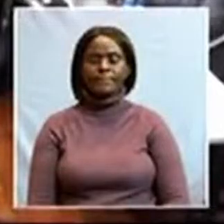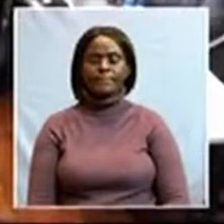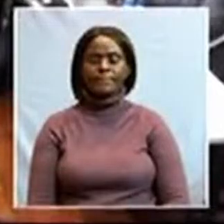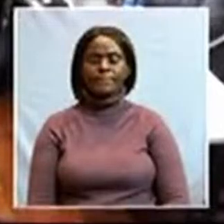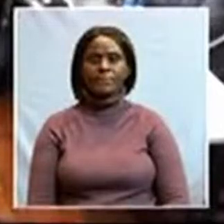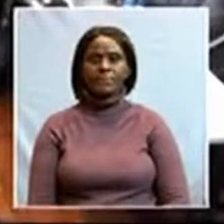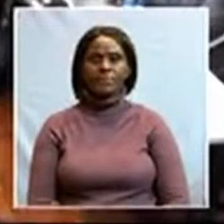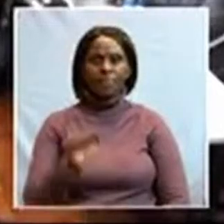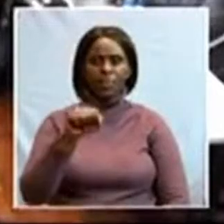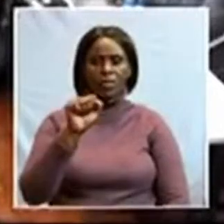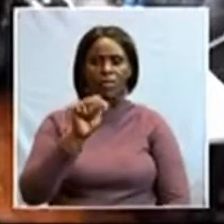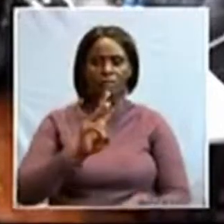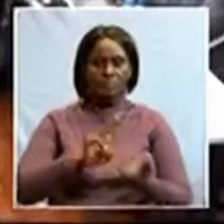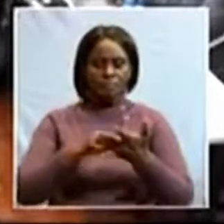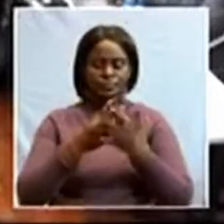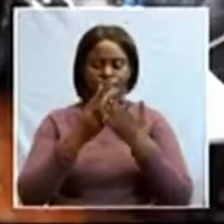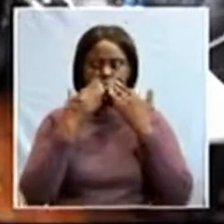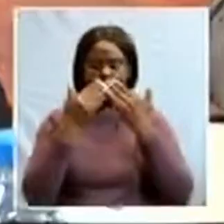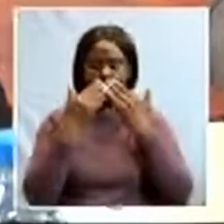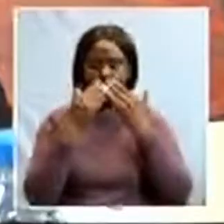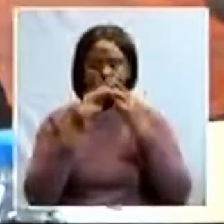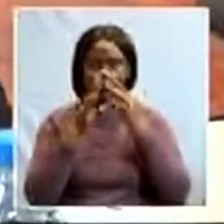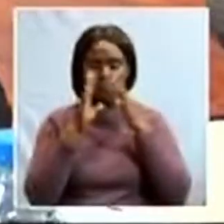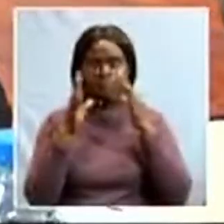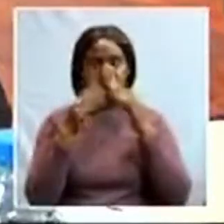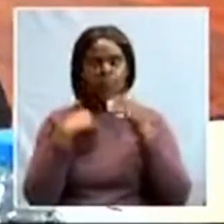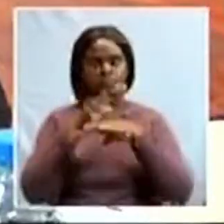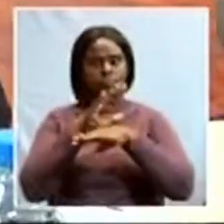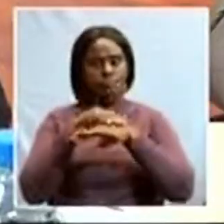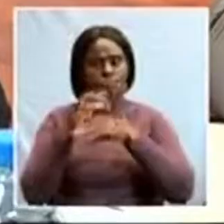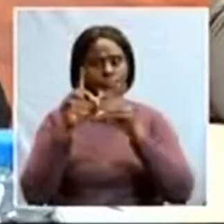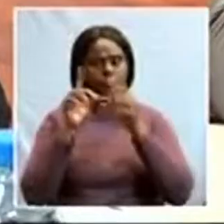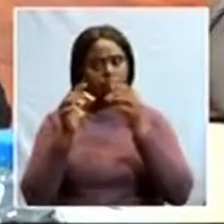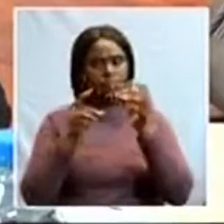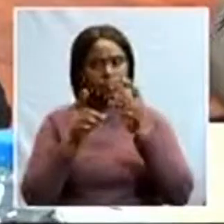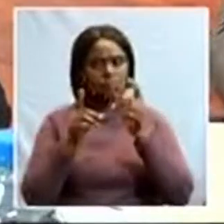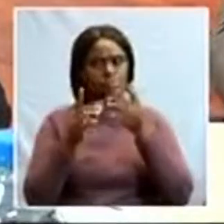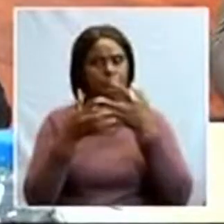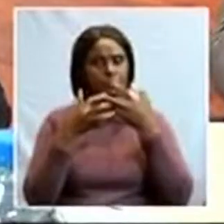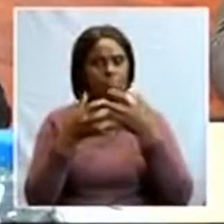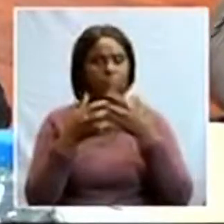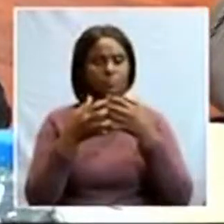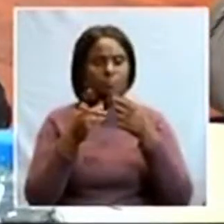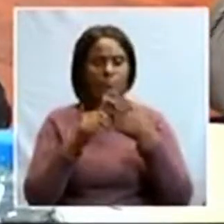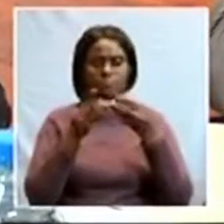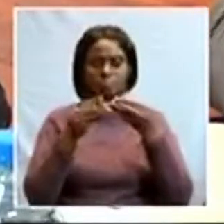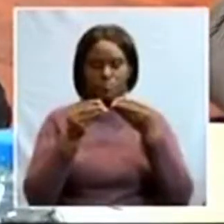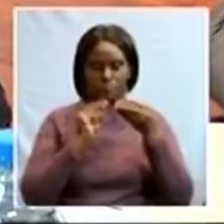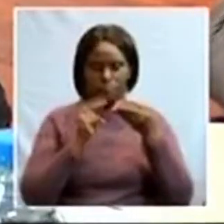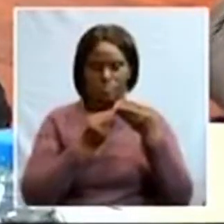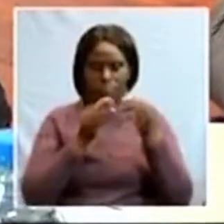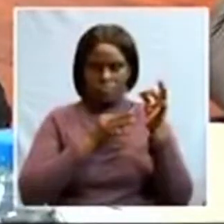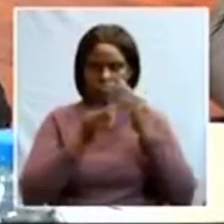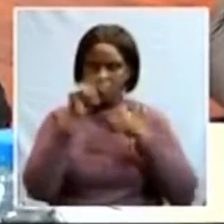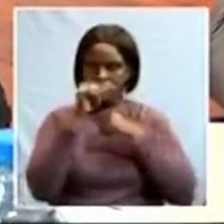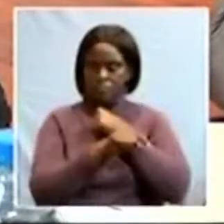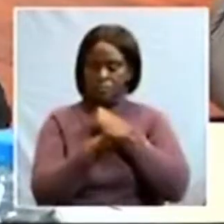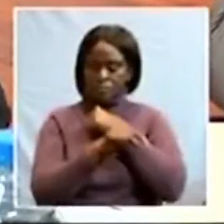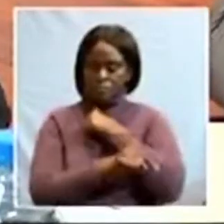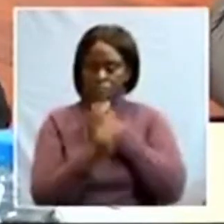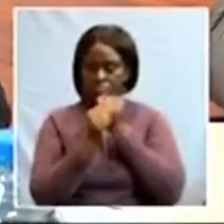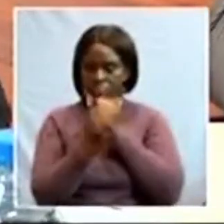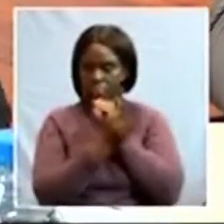Yes, witness. Thank you. Allow me to call upon Director of Engineering to give us the details on this